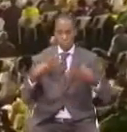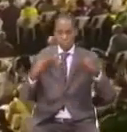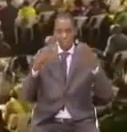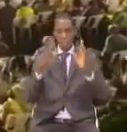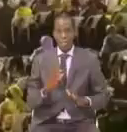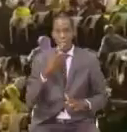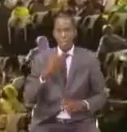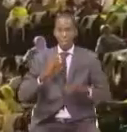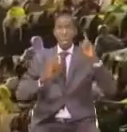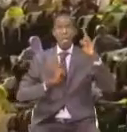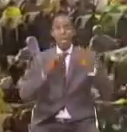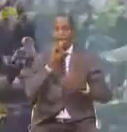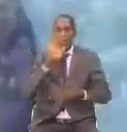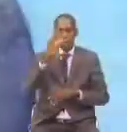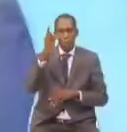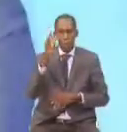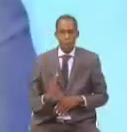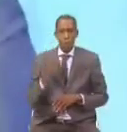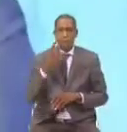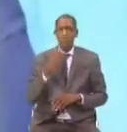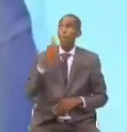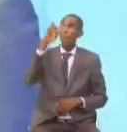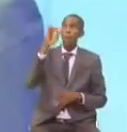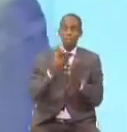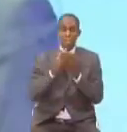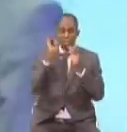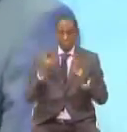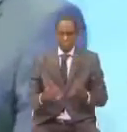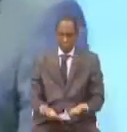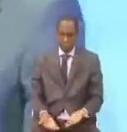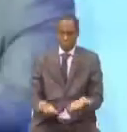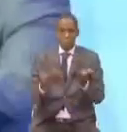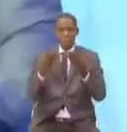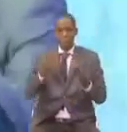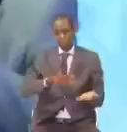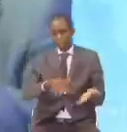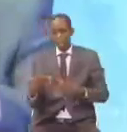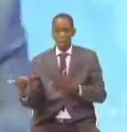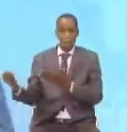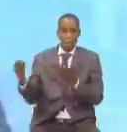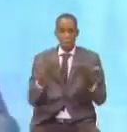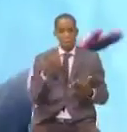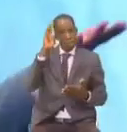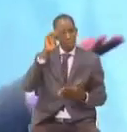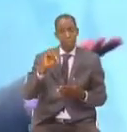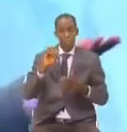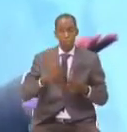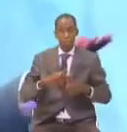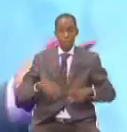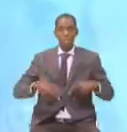I am thy God. The one that can raise the dead and bring him to life, it says, I